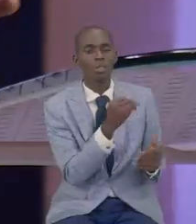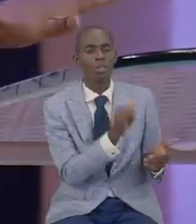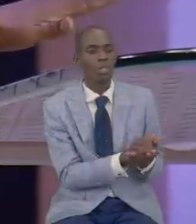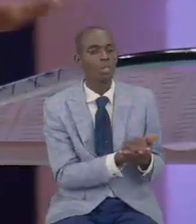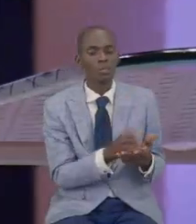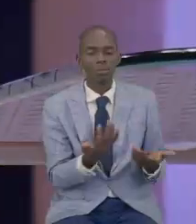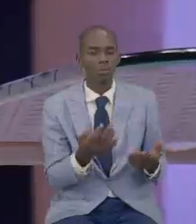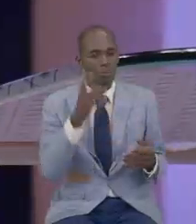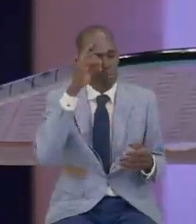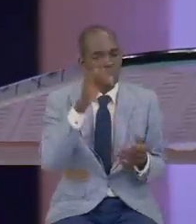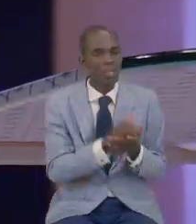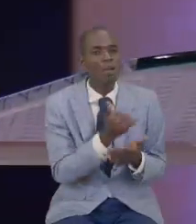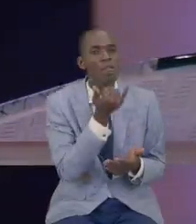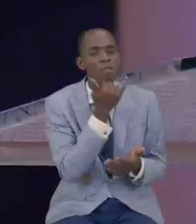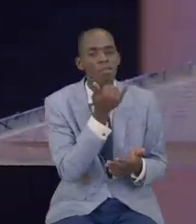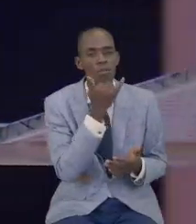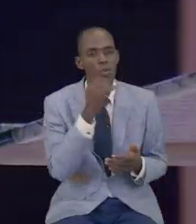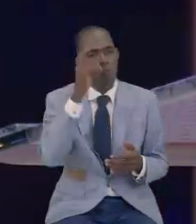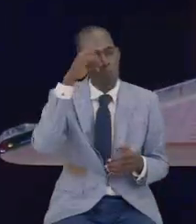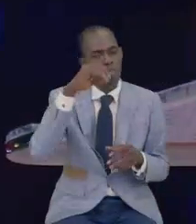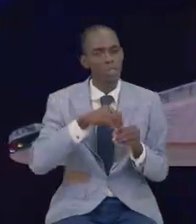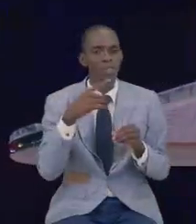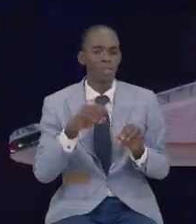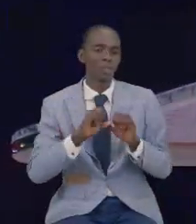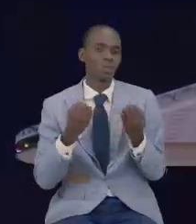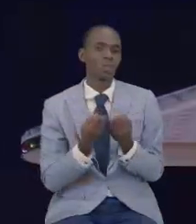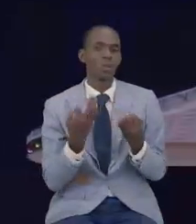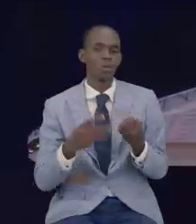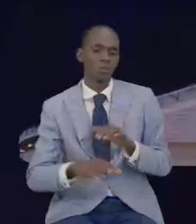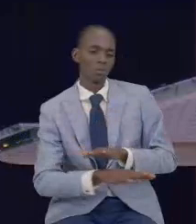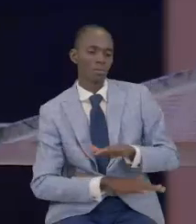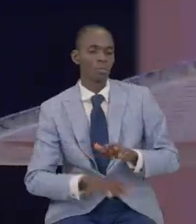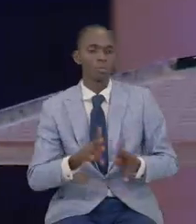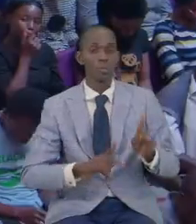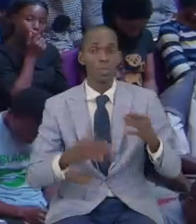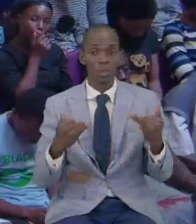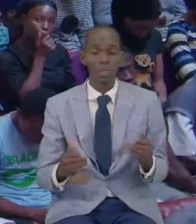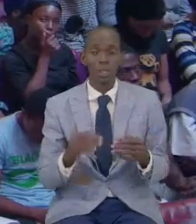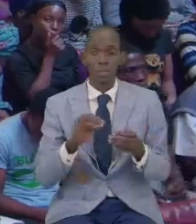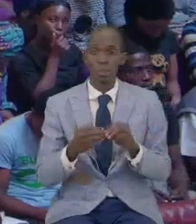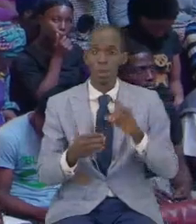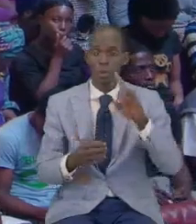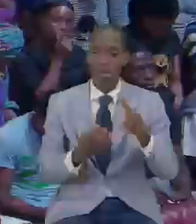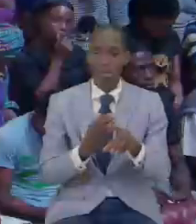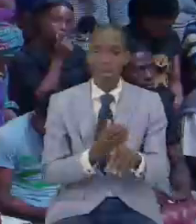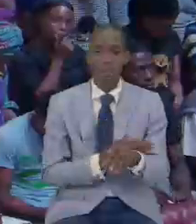faulty wisdom in the society of the beast. Let's look at number one. Number one